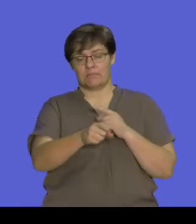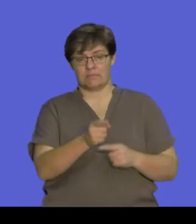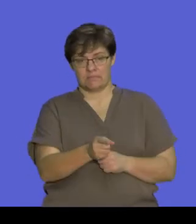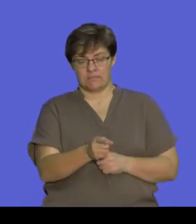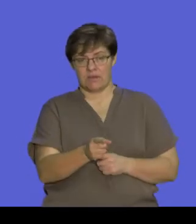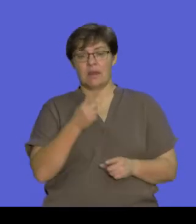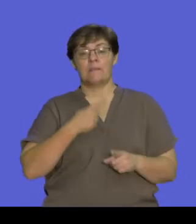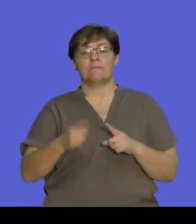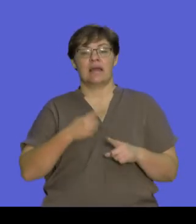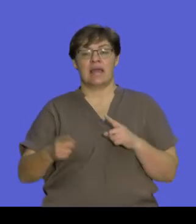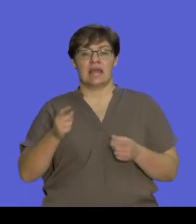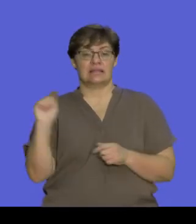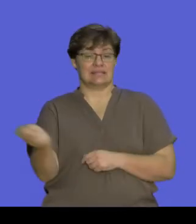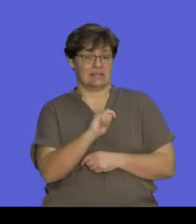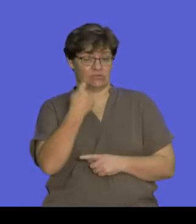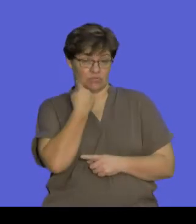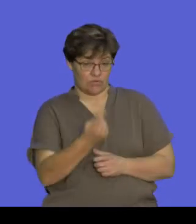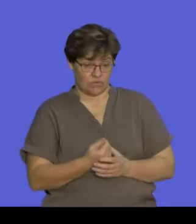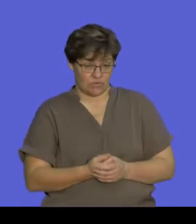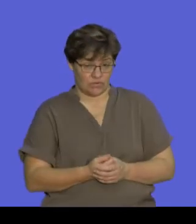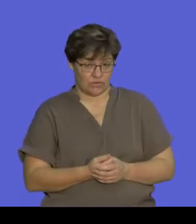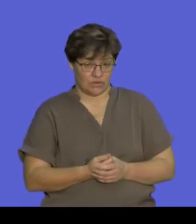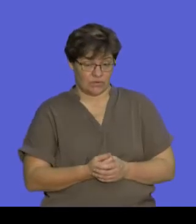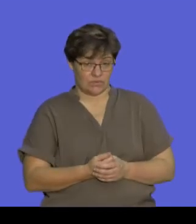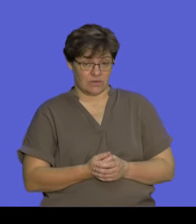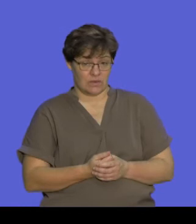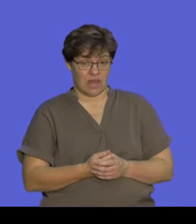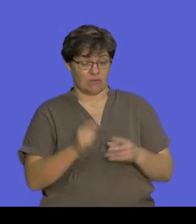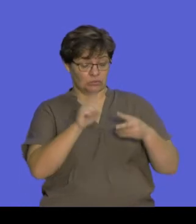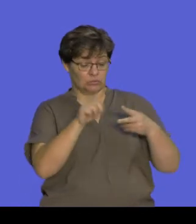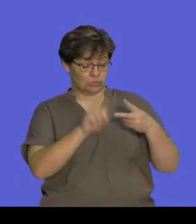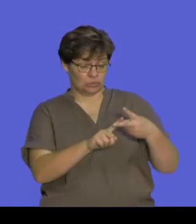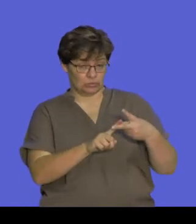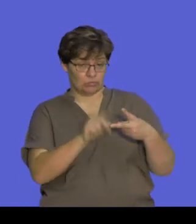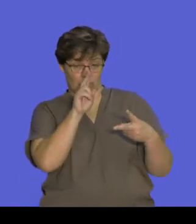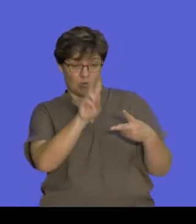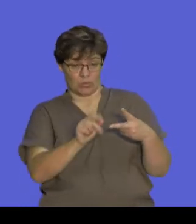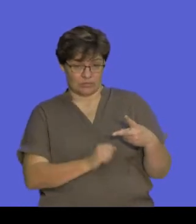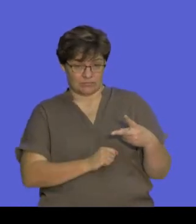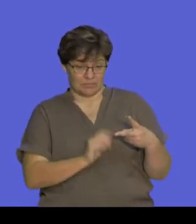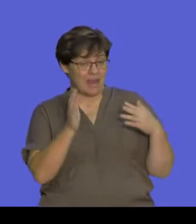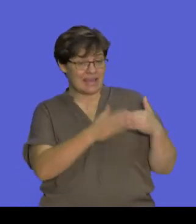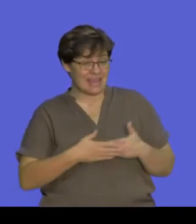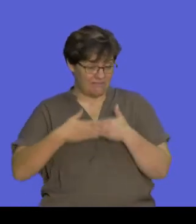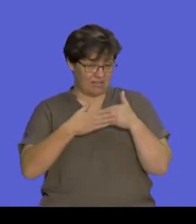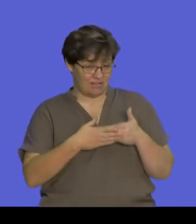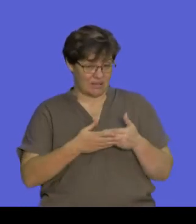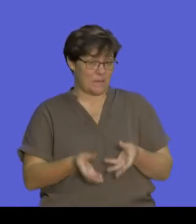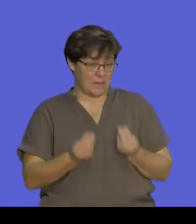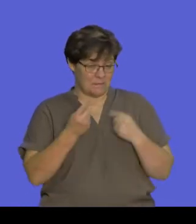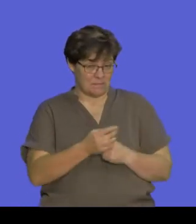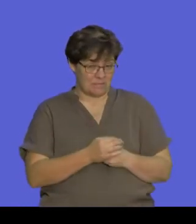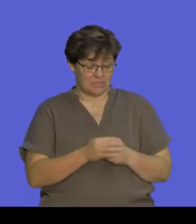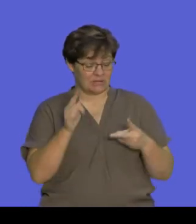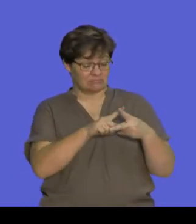tennis tomorrow. Now there are two strands that we're going to look at. So be very careful that you get that. The two strands we're